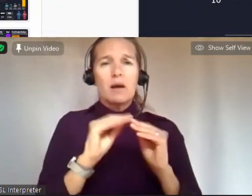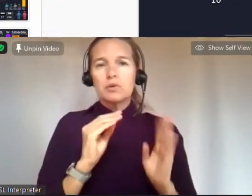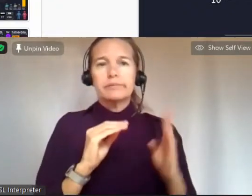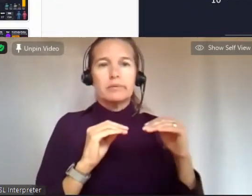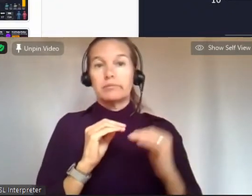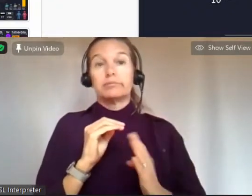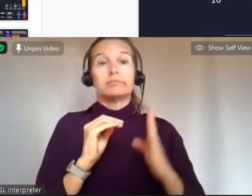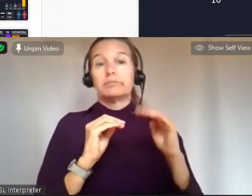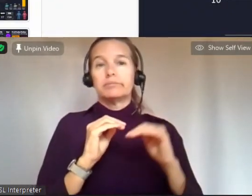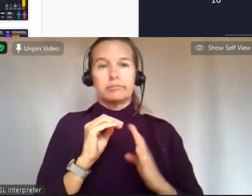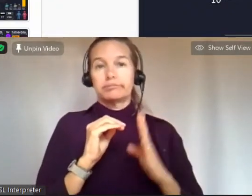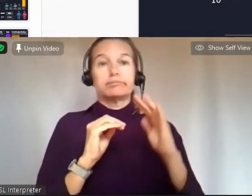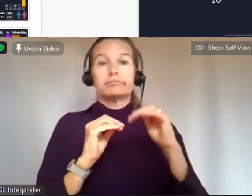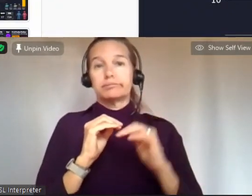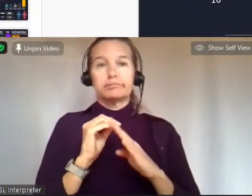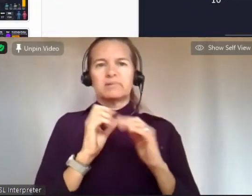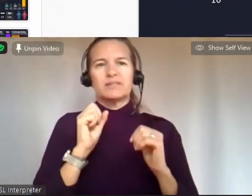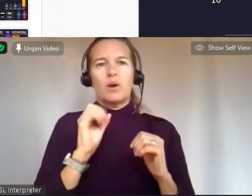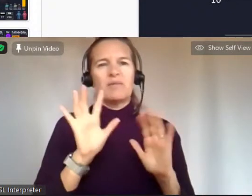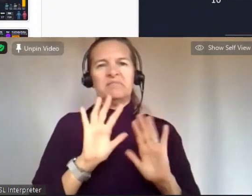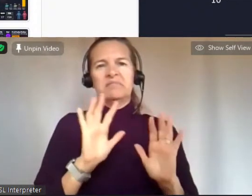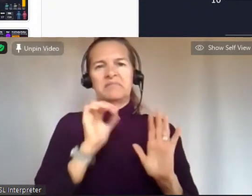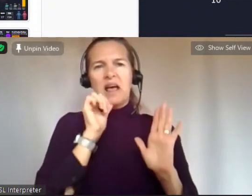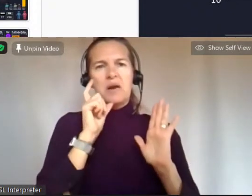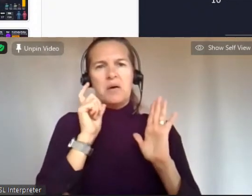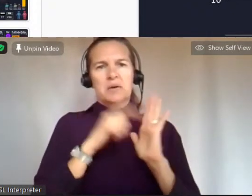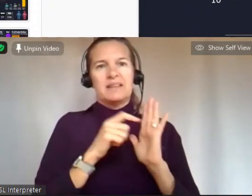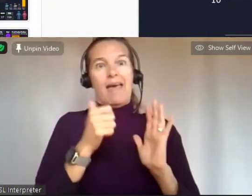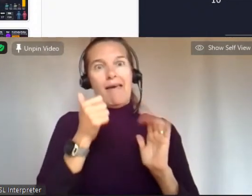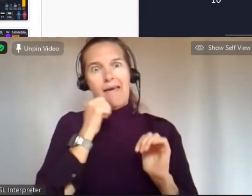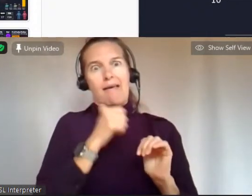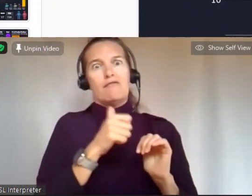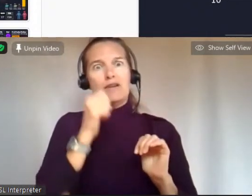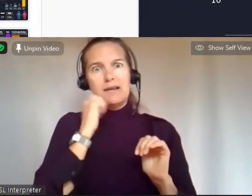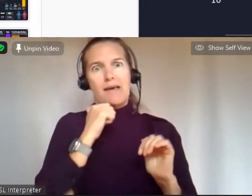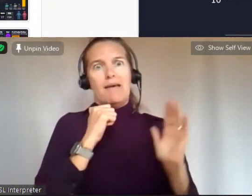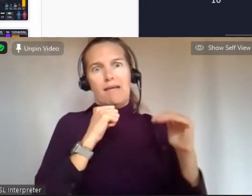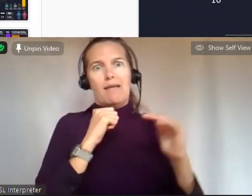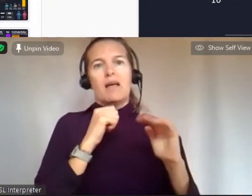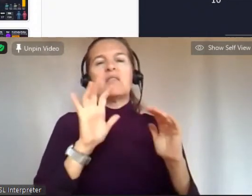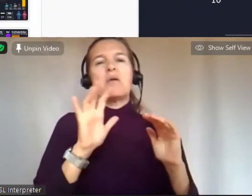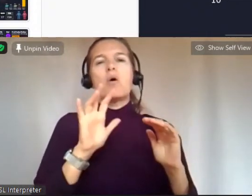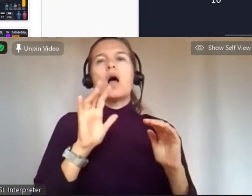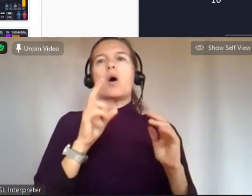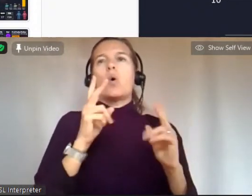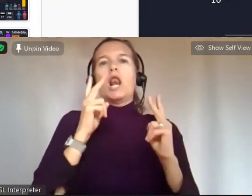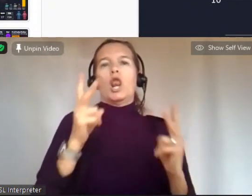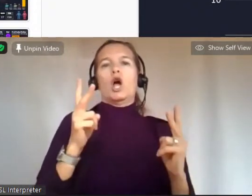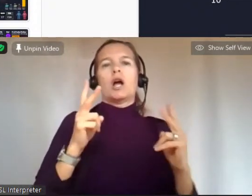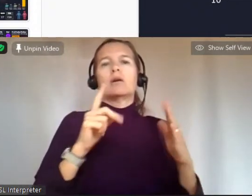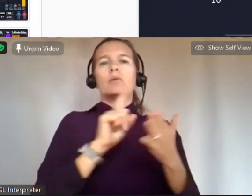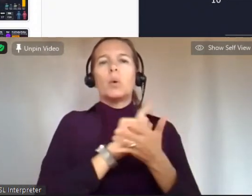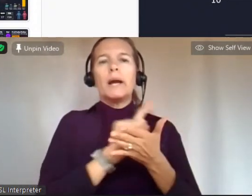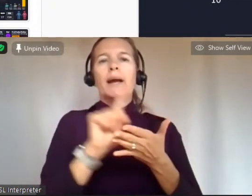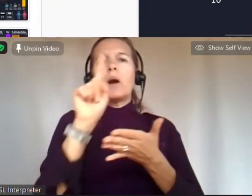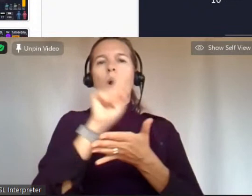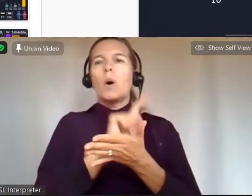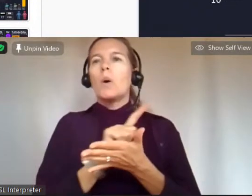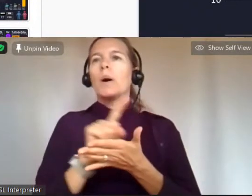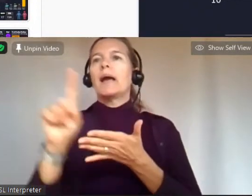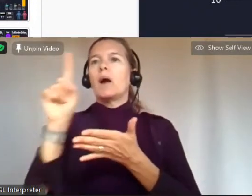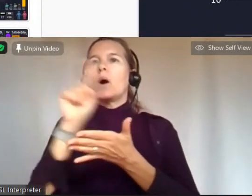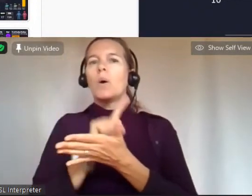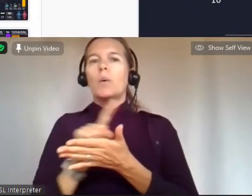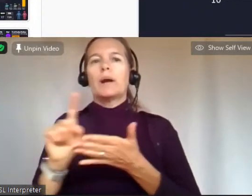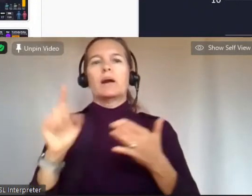changes, and it changes for a number of reasons. It changes because we don't always have all the data from our testing